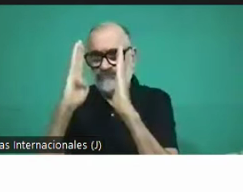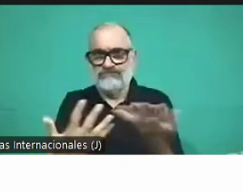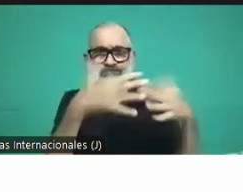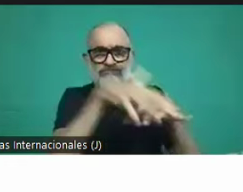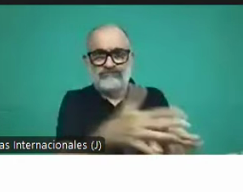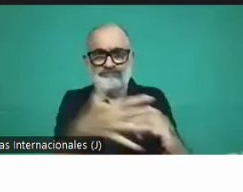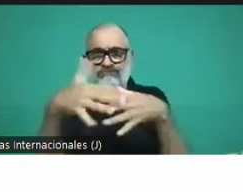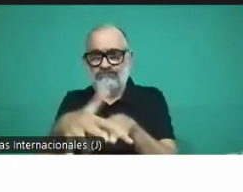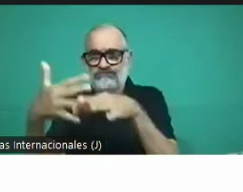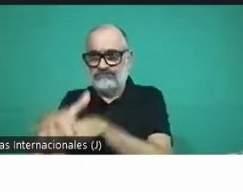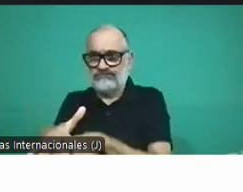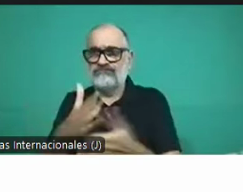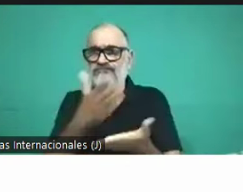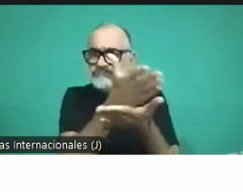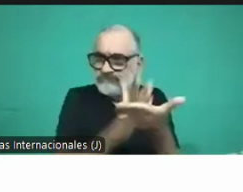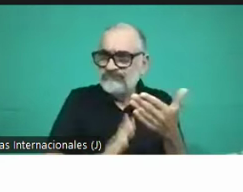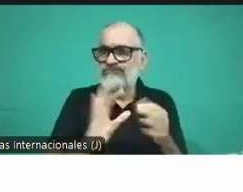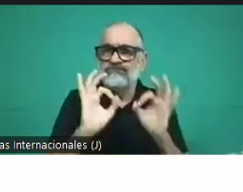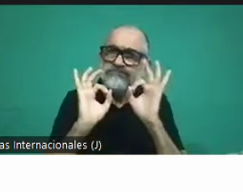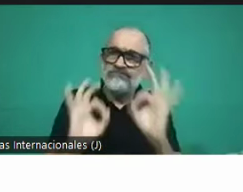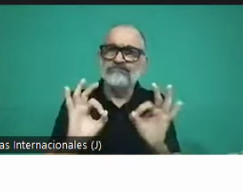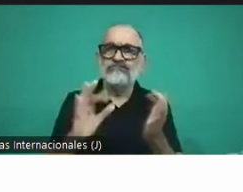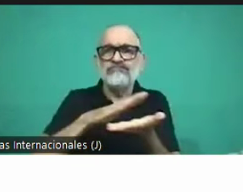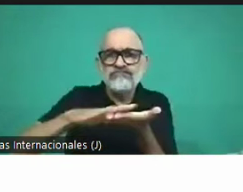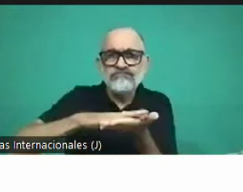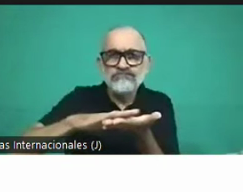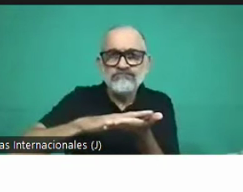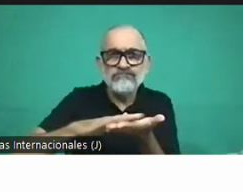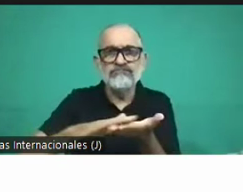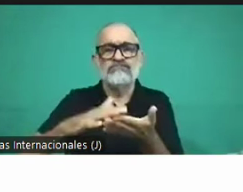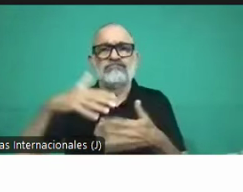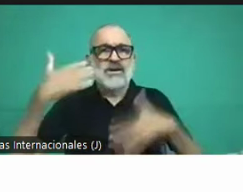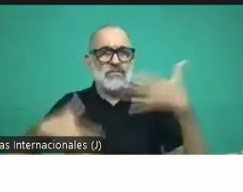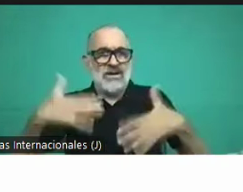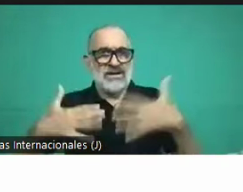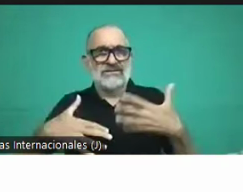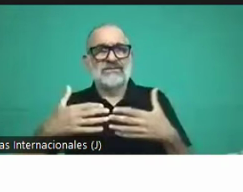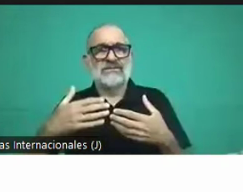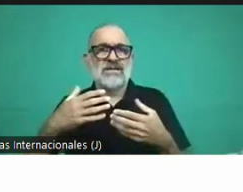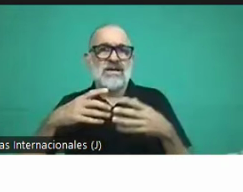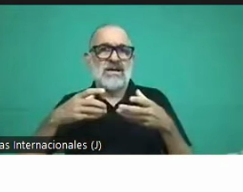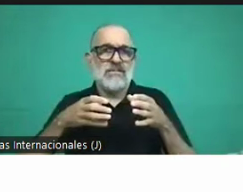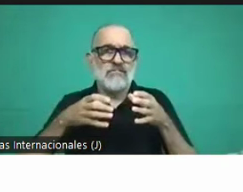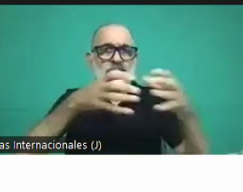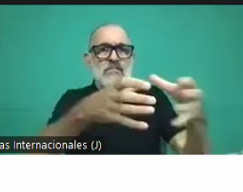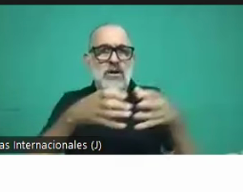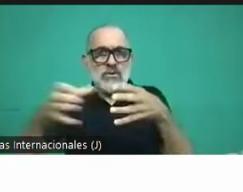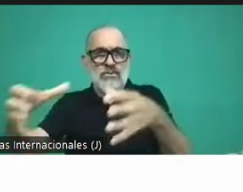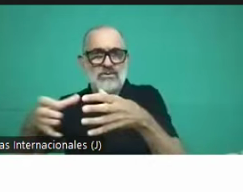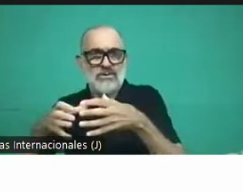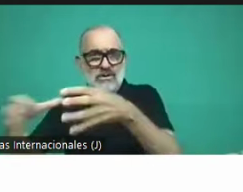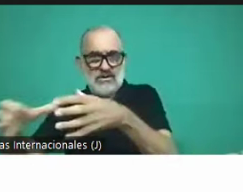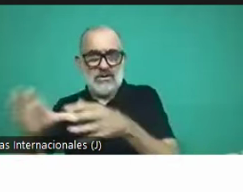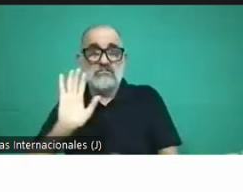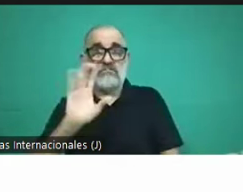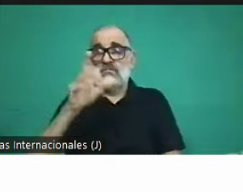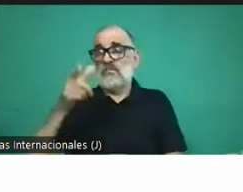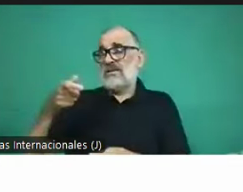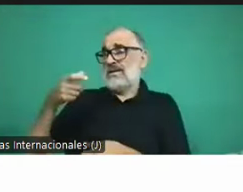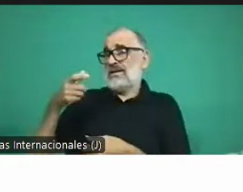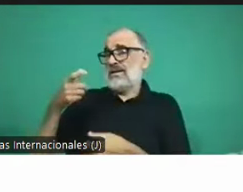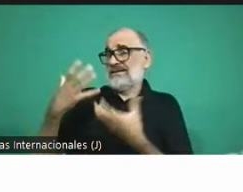are basically going to emergencias. be sent in reference to Por su mobile parte, el Seguro emergencies. Nacional On de the other Salud end, the constituye national el principal health